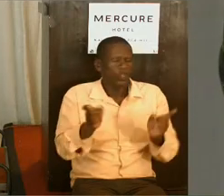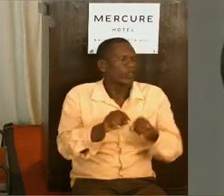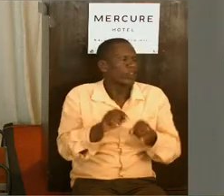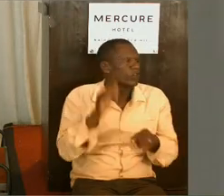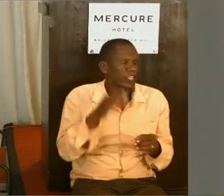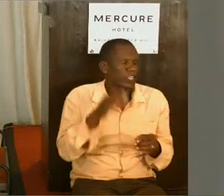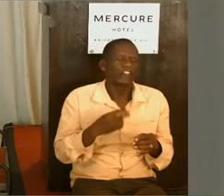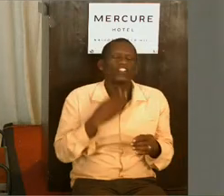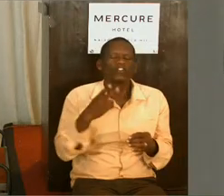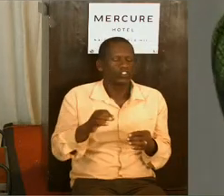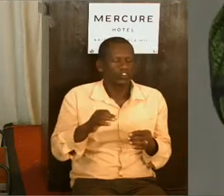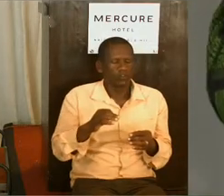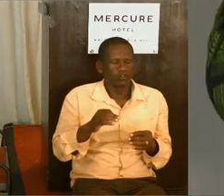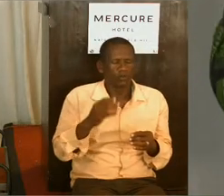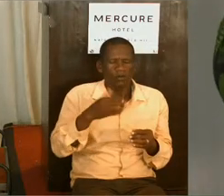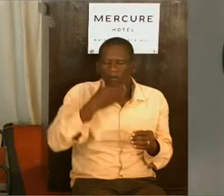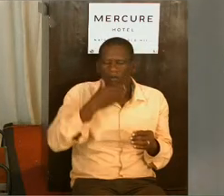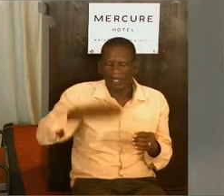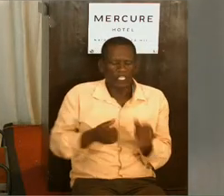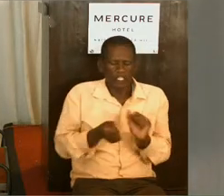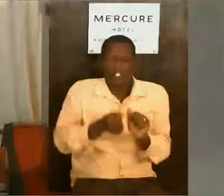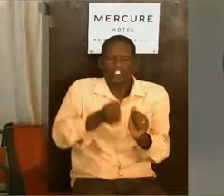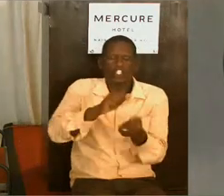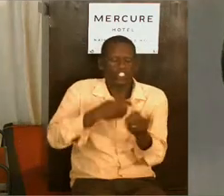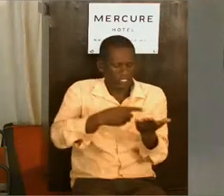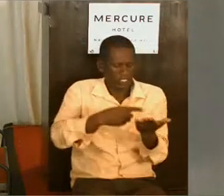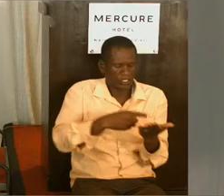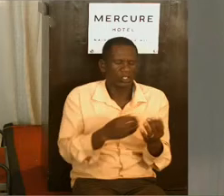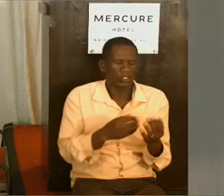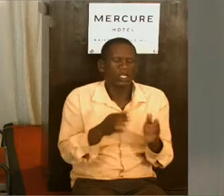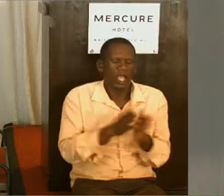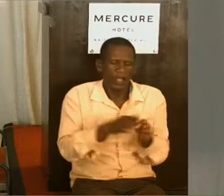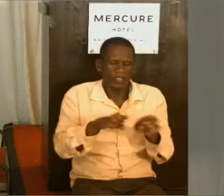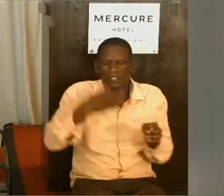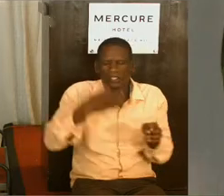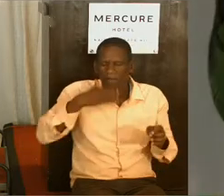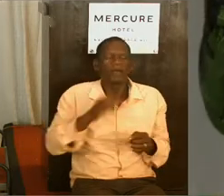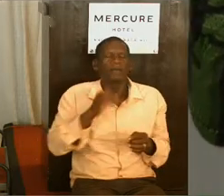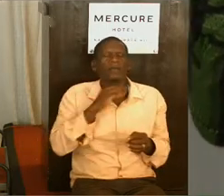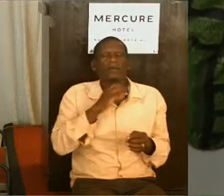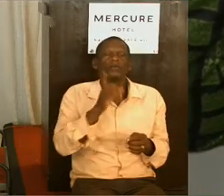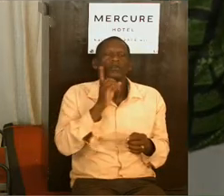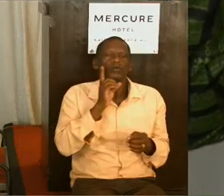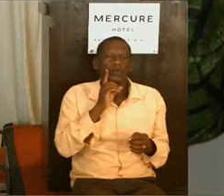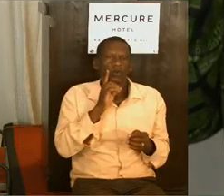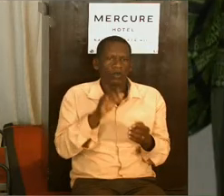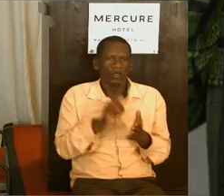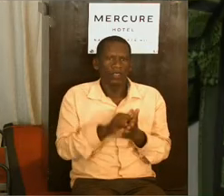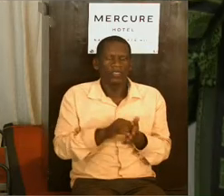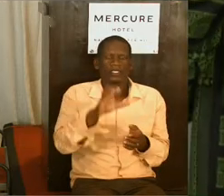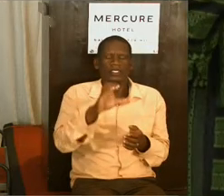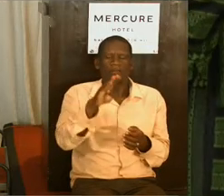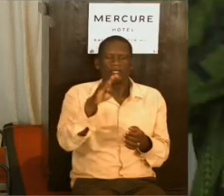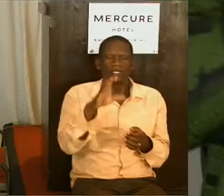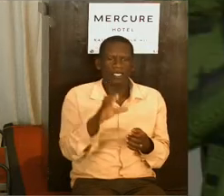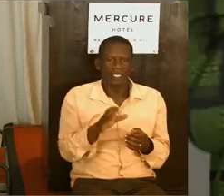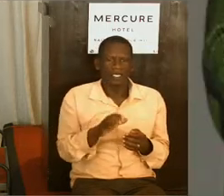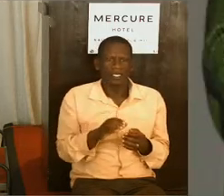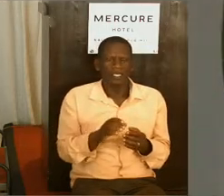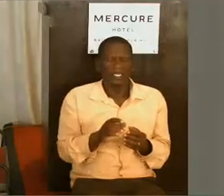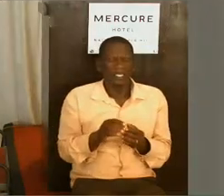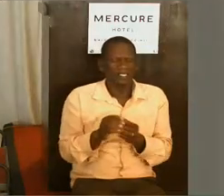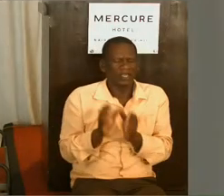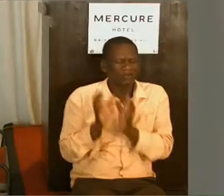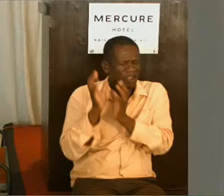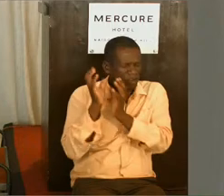the voices of parents now in this in the reform debate while the same parents will be complaining tomorrow that CBC is bad and some